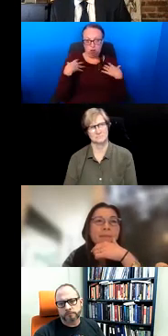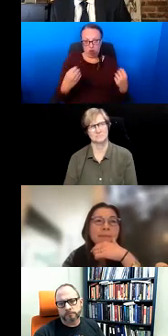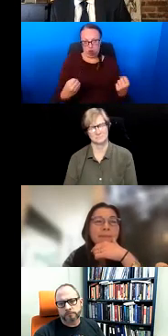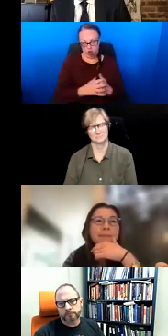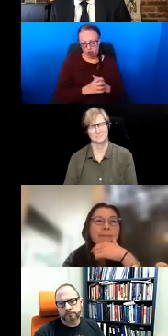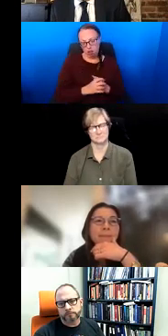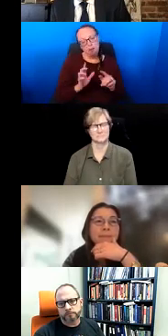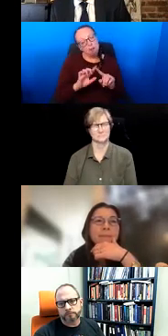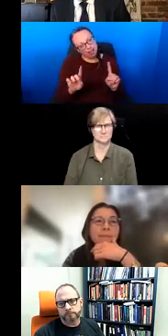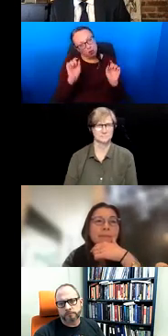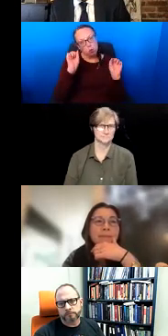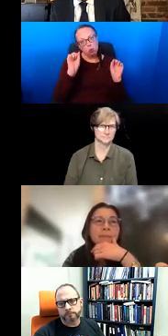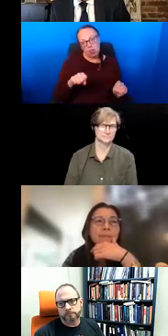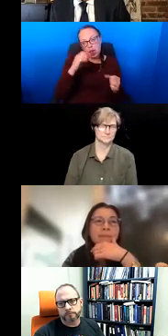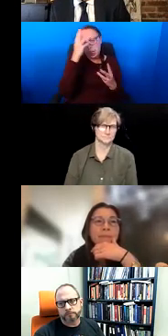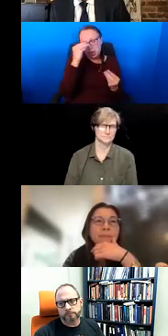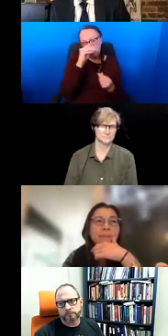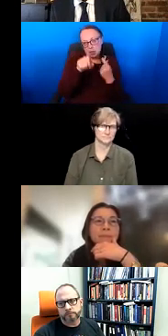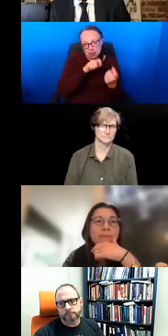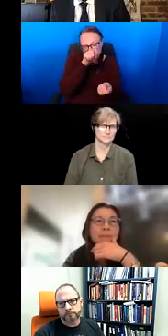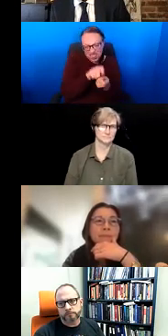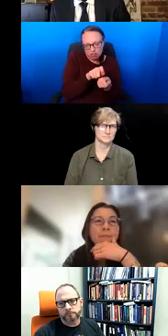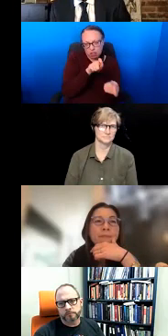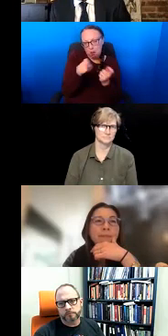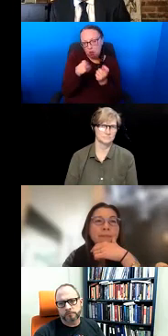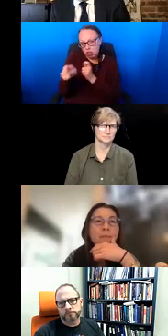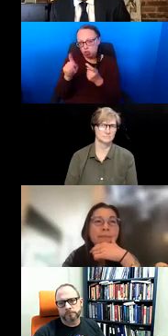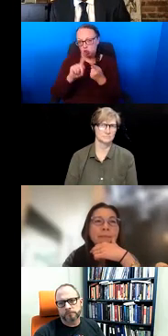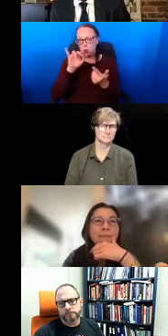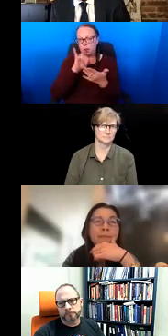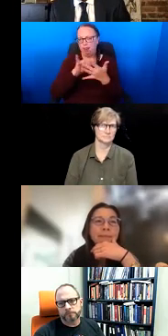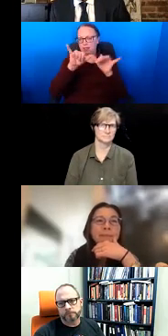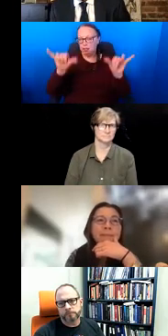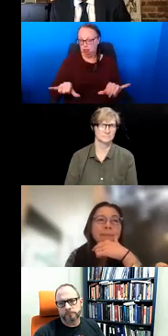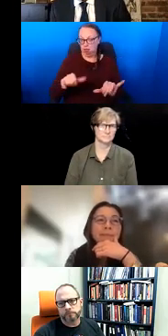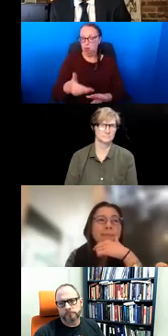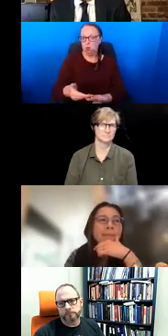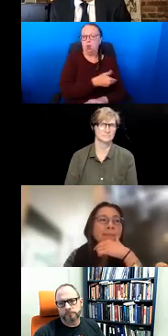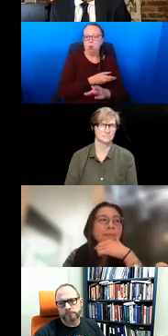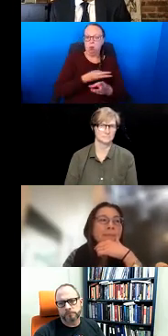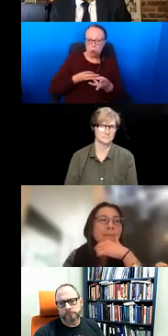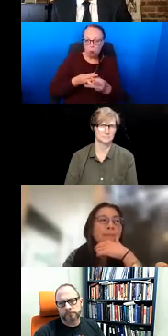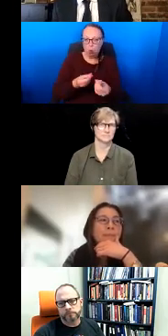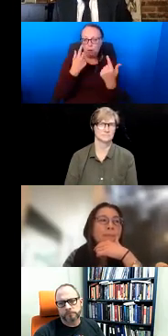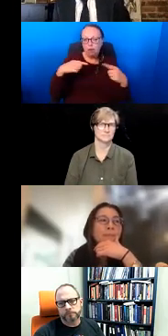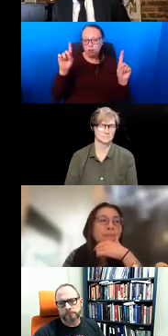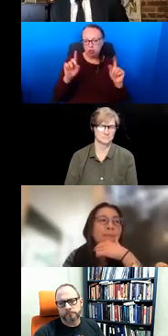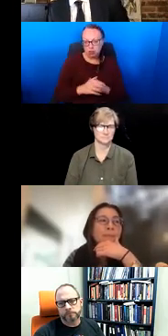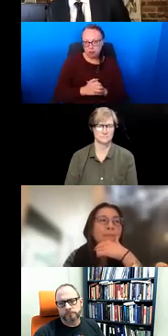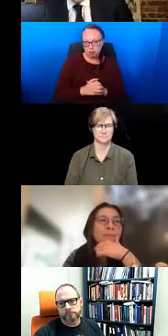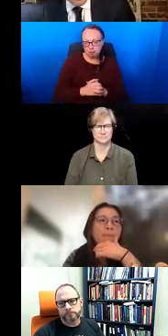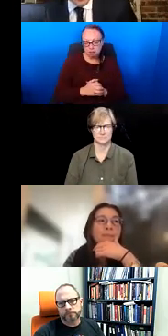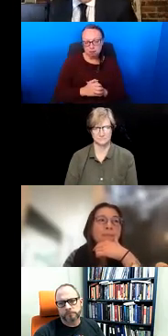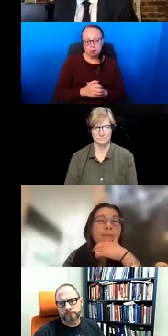about making specific focal modulations to that system in order to improve its efficiency. So this is a good opportunity to turn